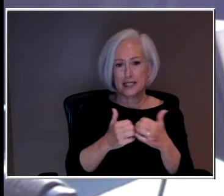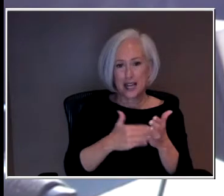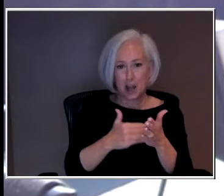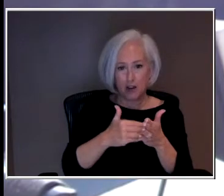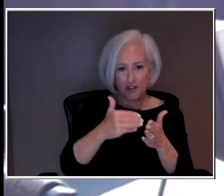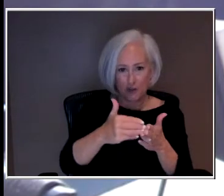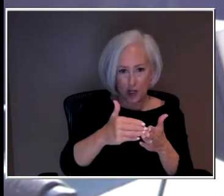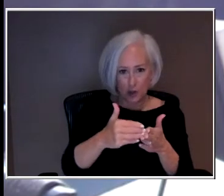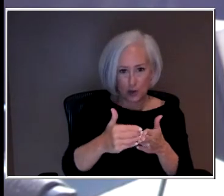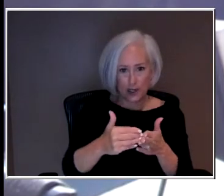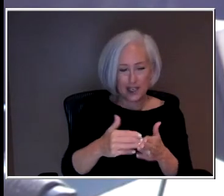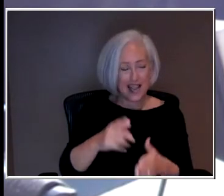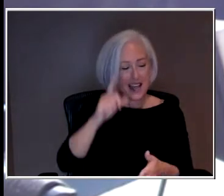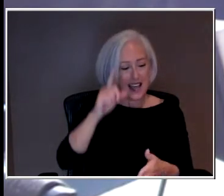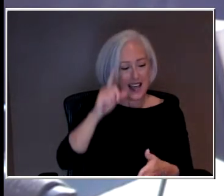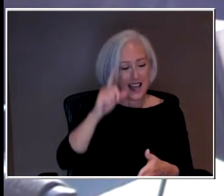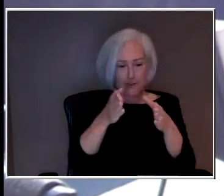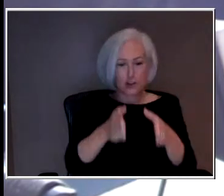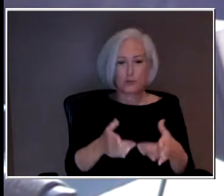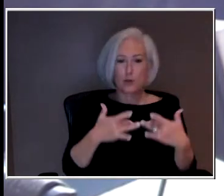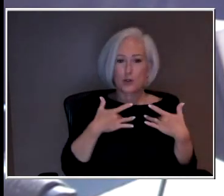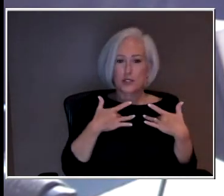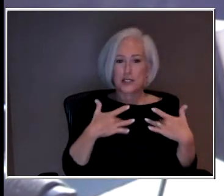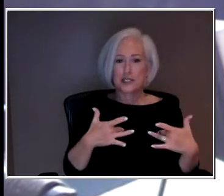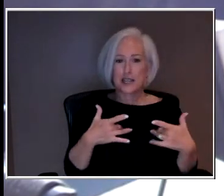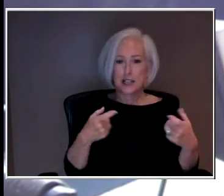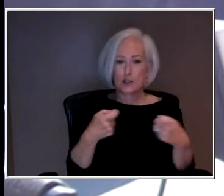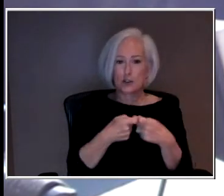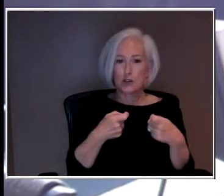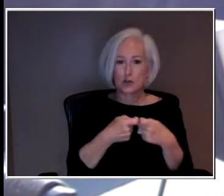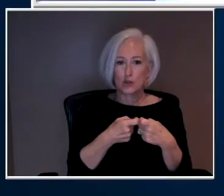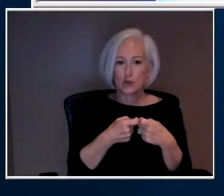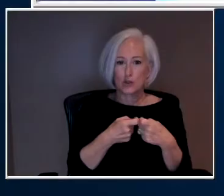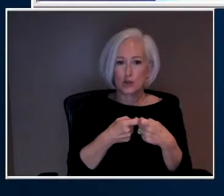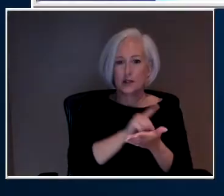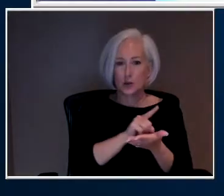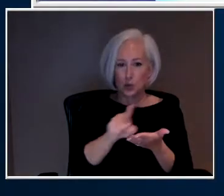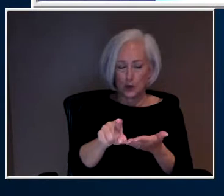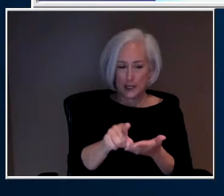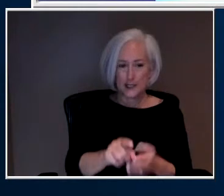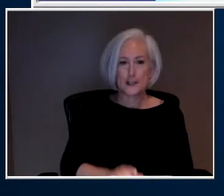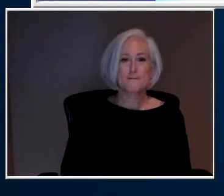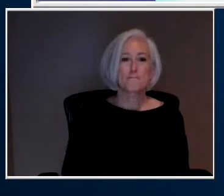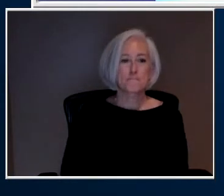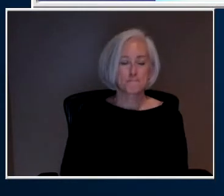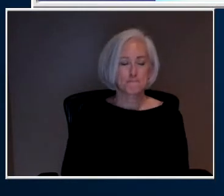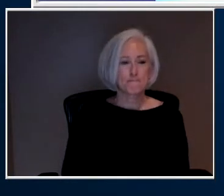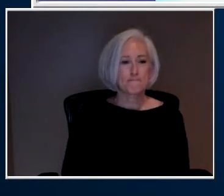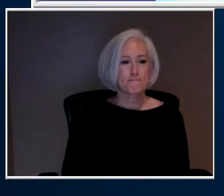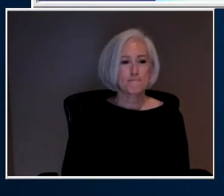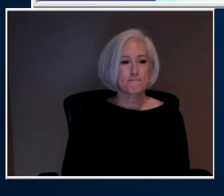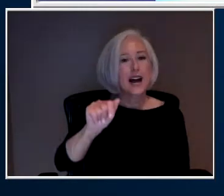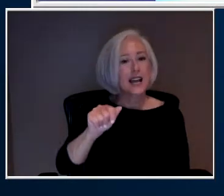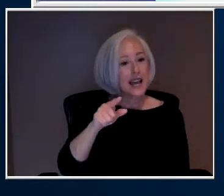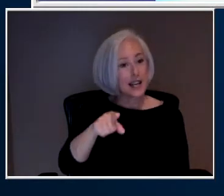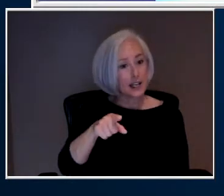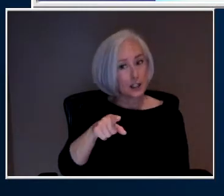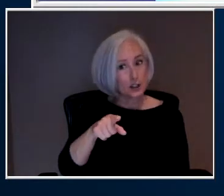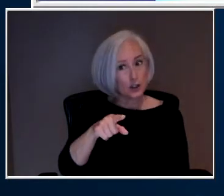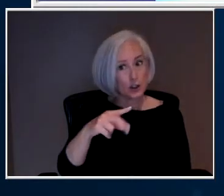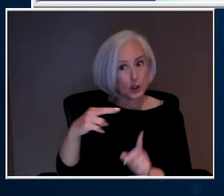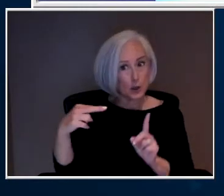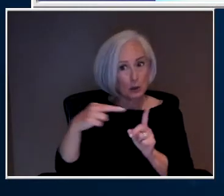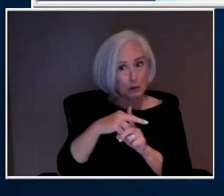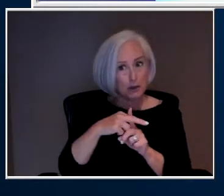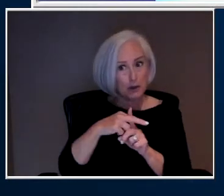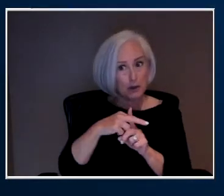think our average patient is usually charging the device about once a week. Diana, are you charging it that often?